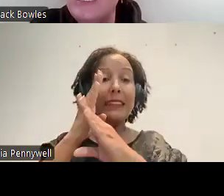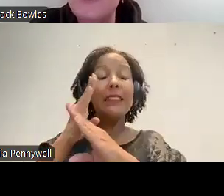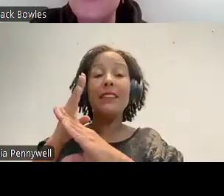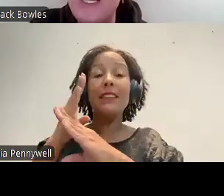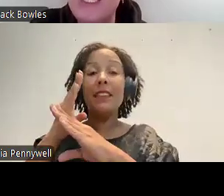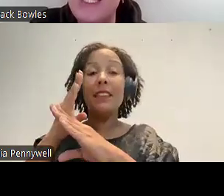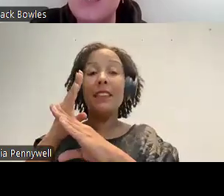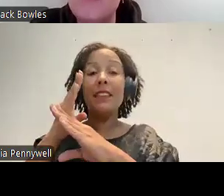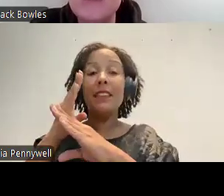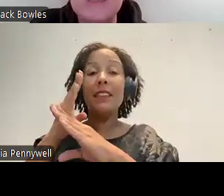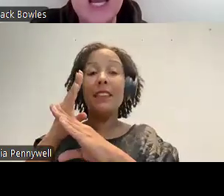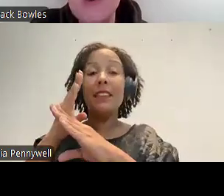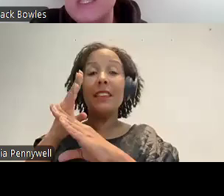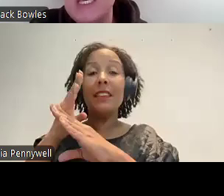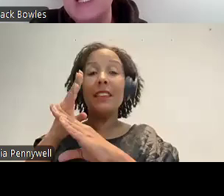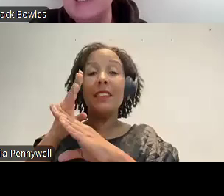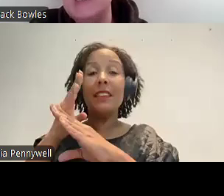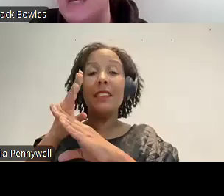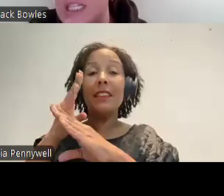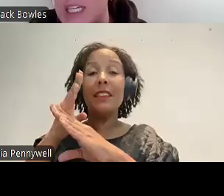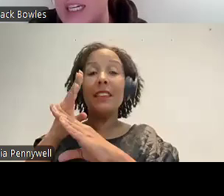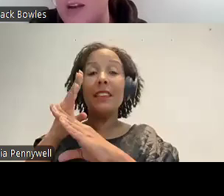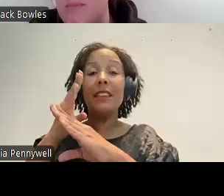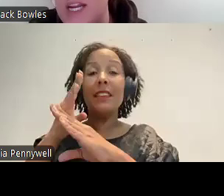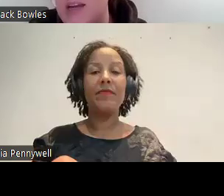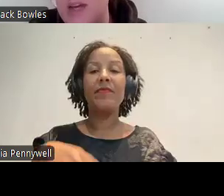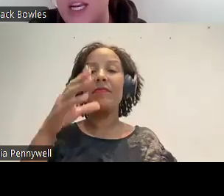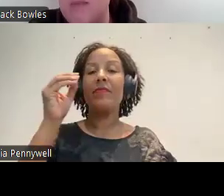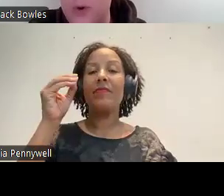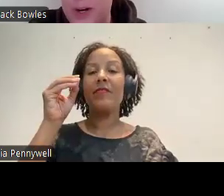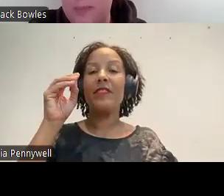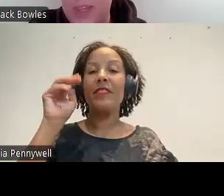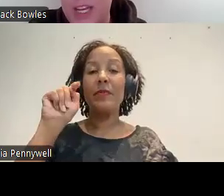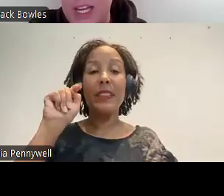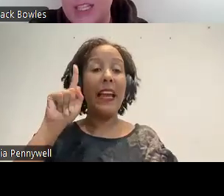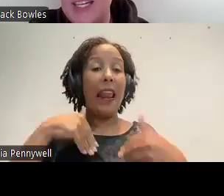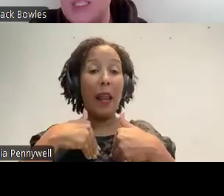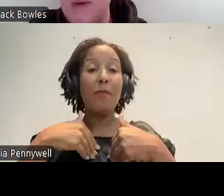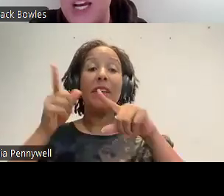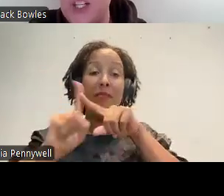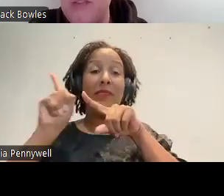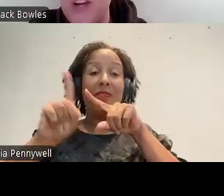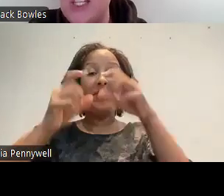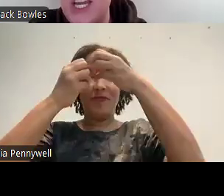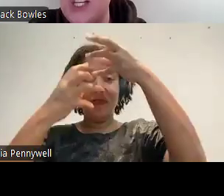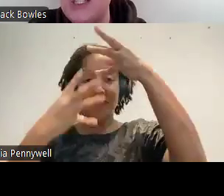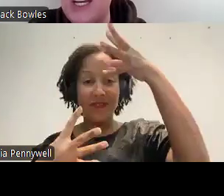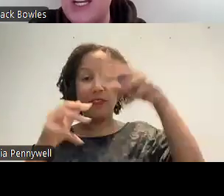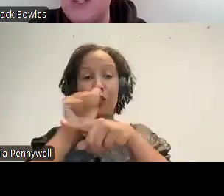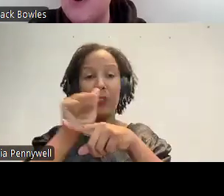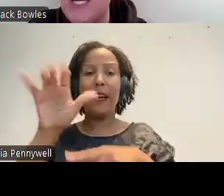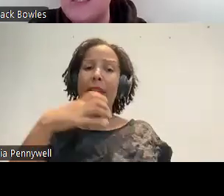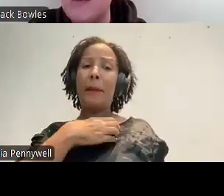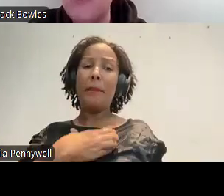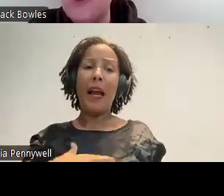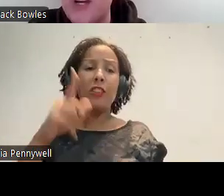EMDR, equine and animal assisted counseling, DBT, and many, many more. Landon's passion for education led